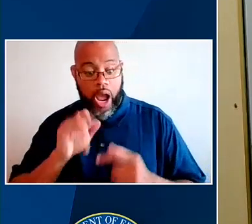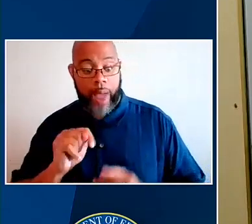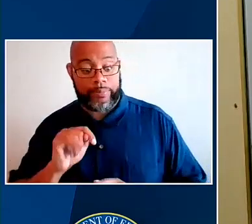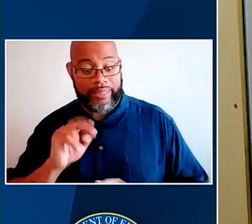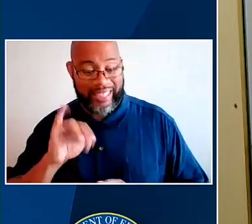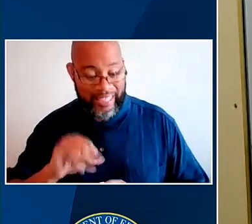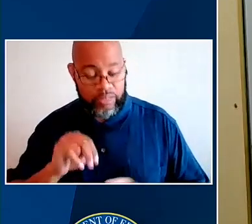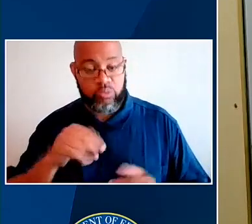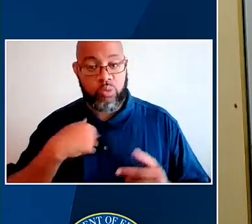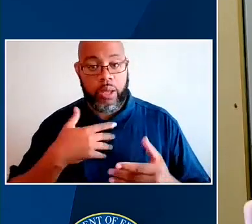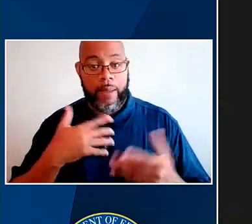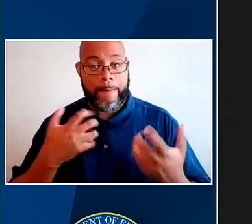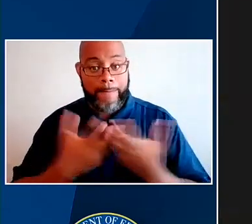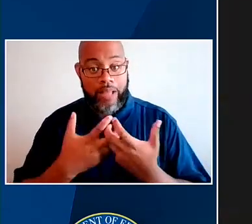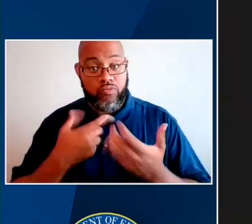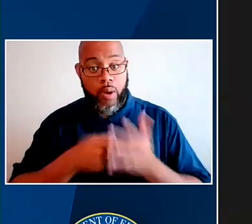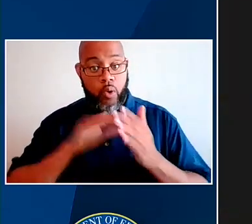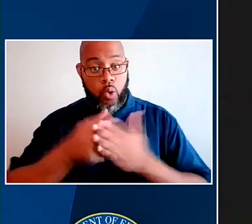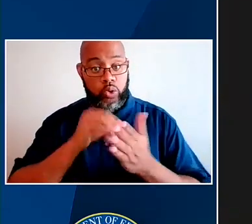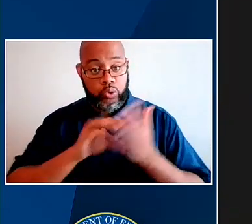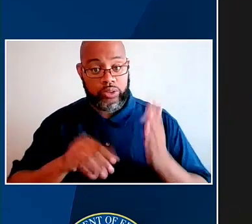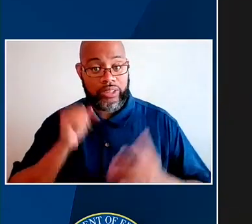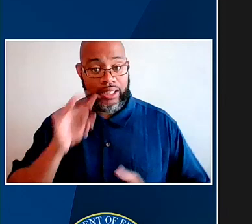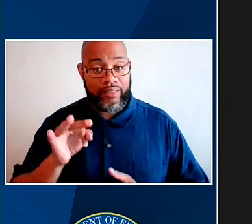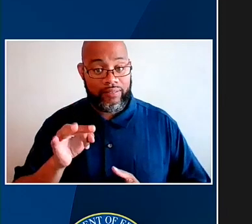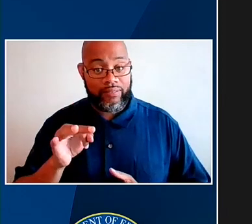met this requirement for all students? 30 seconds.